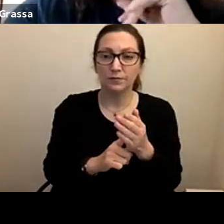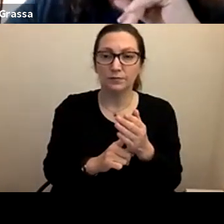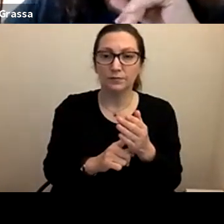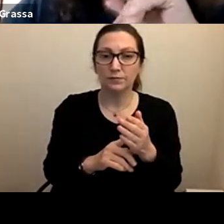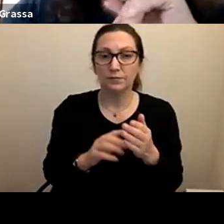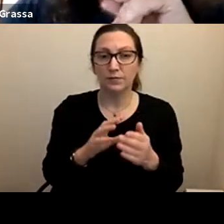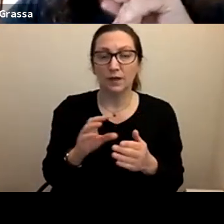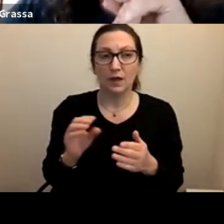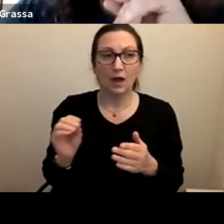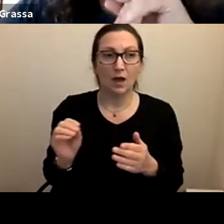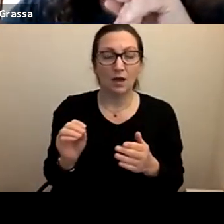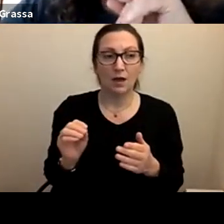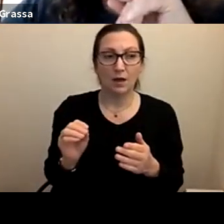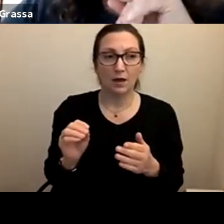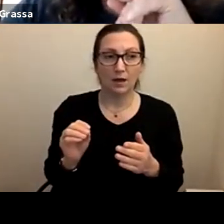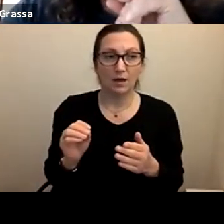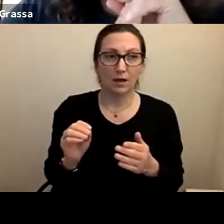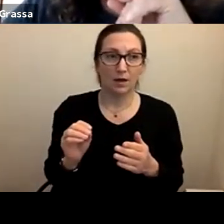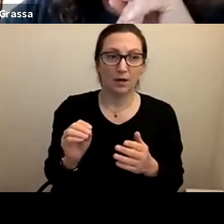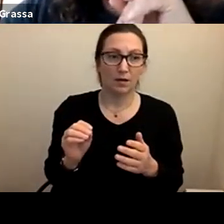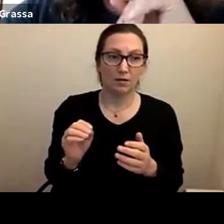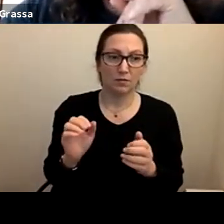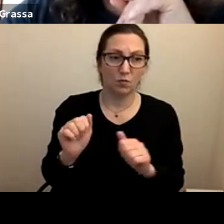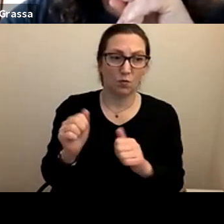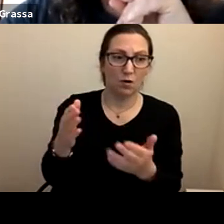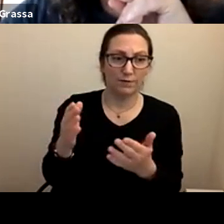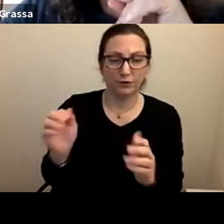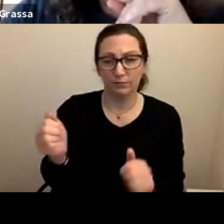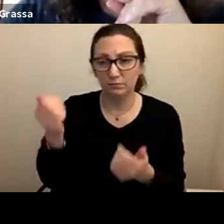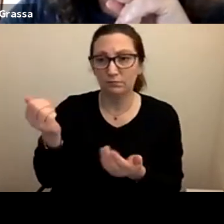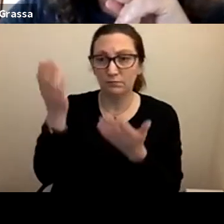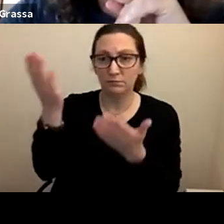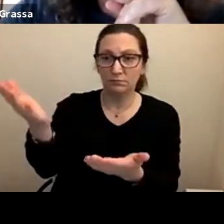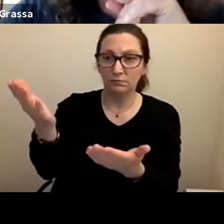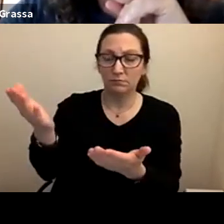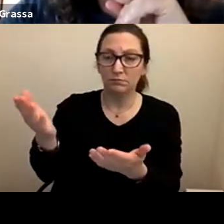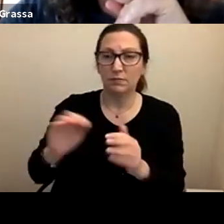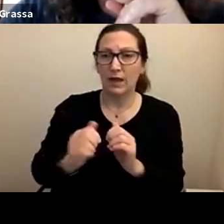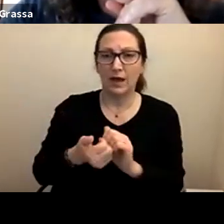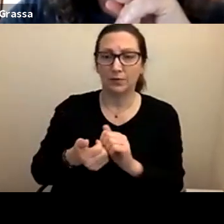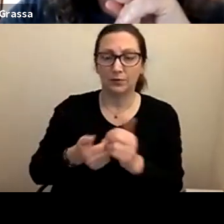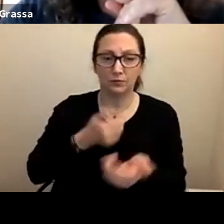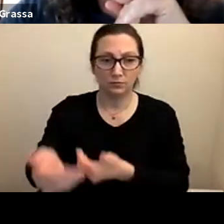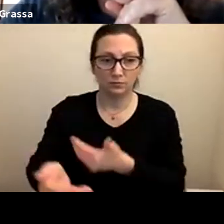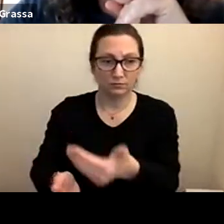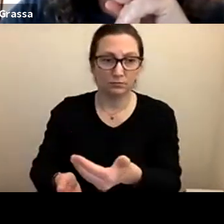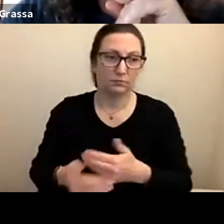at least offer suggestions as to how do we move this thing forward.